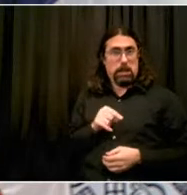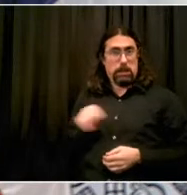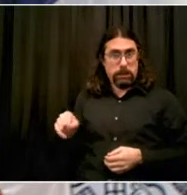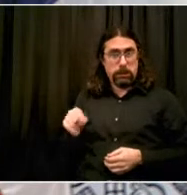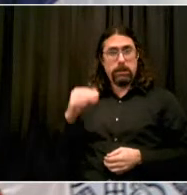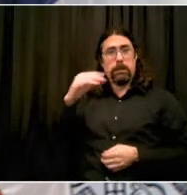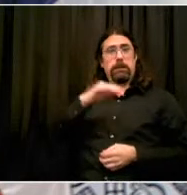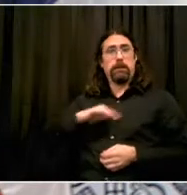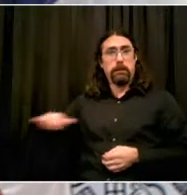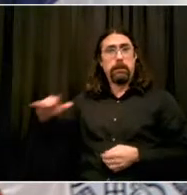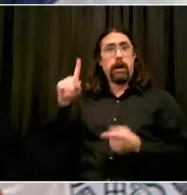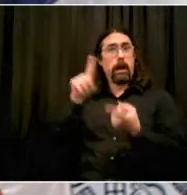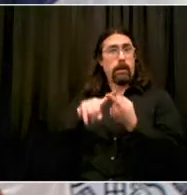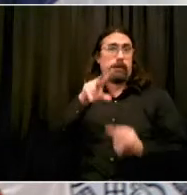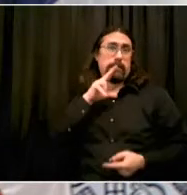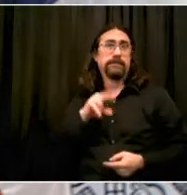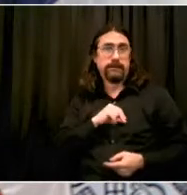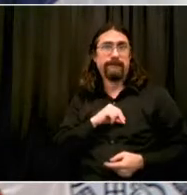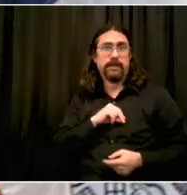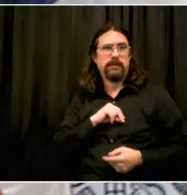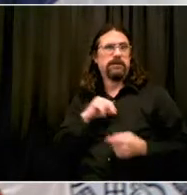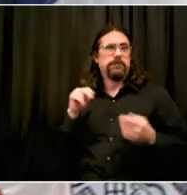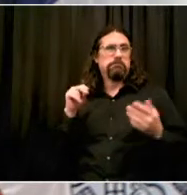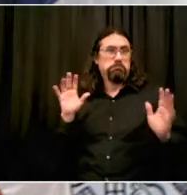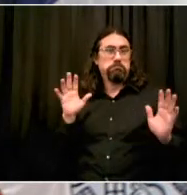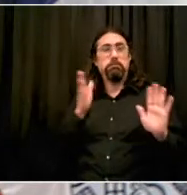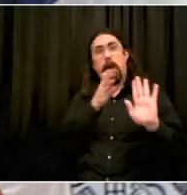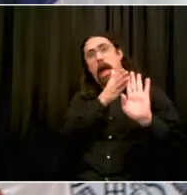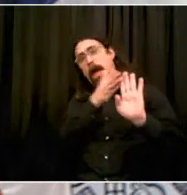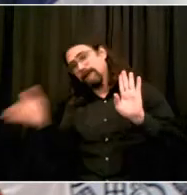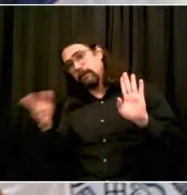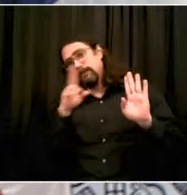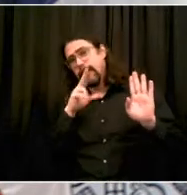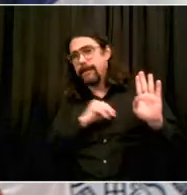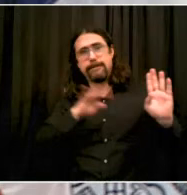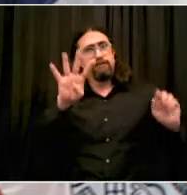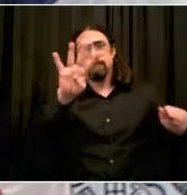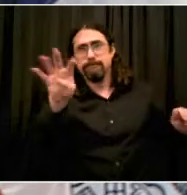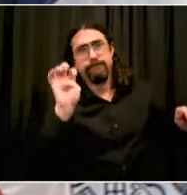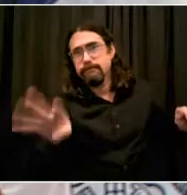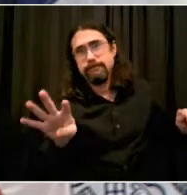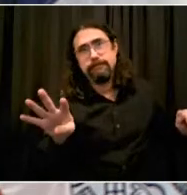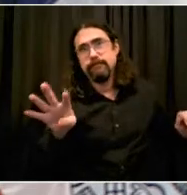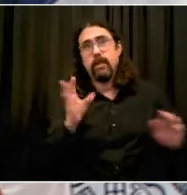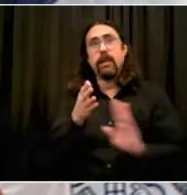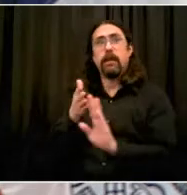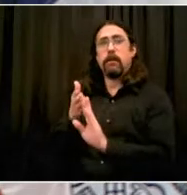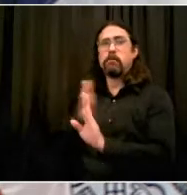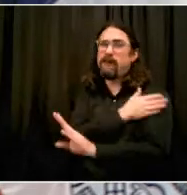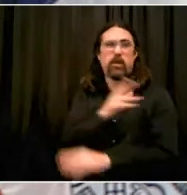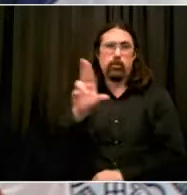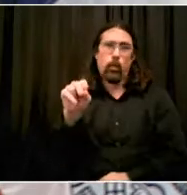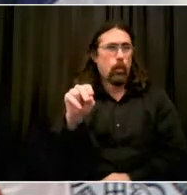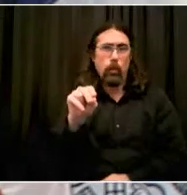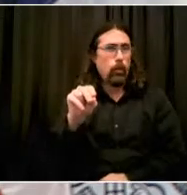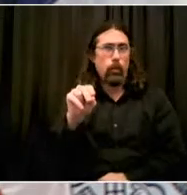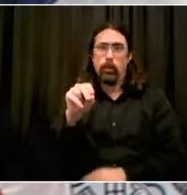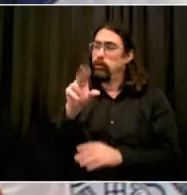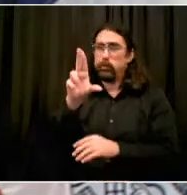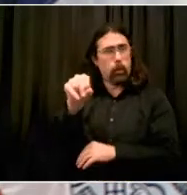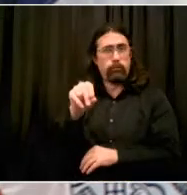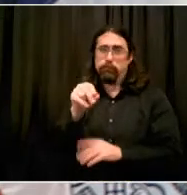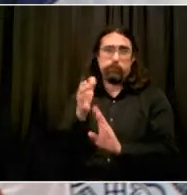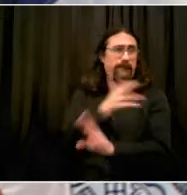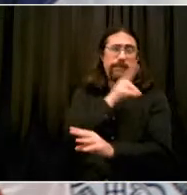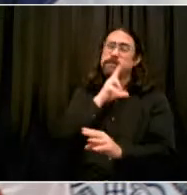to finish those standards and then put together the action plan to make them come to pass. Again, heavy emphasis